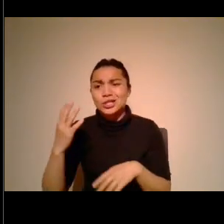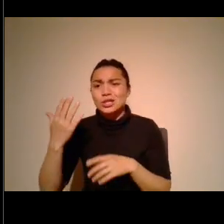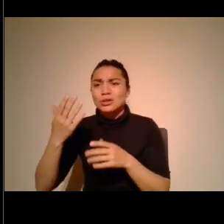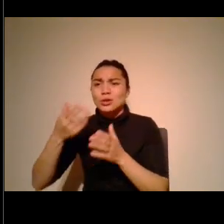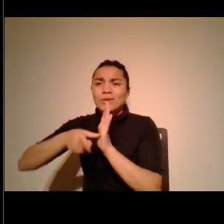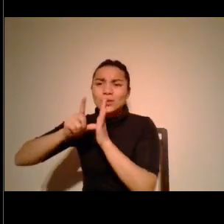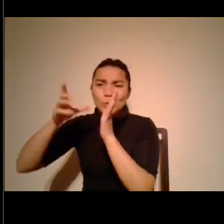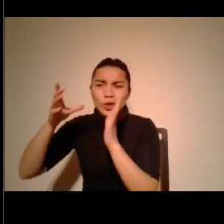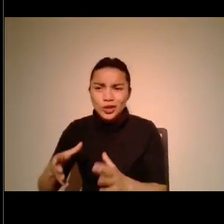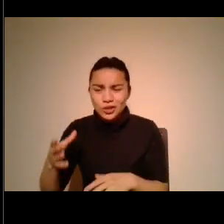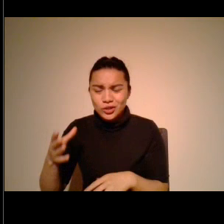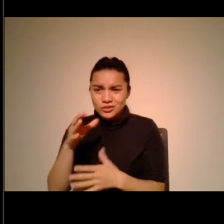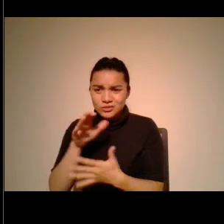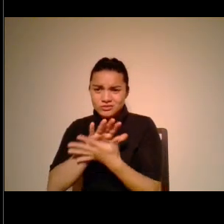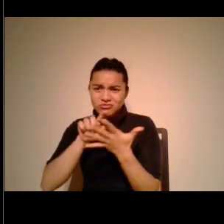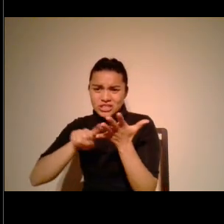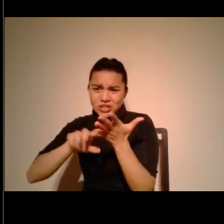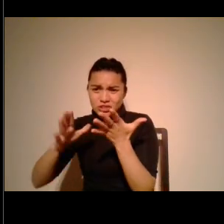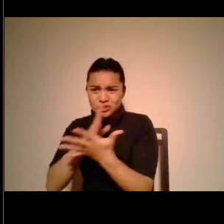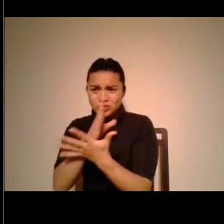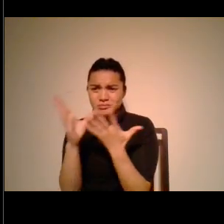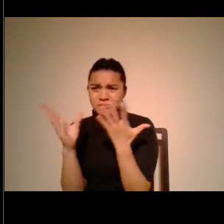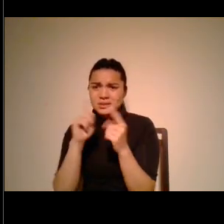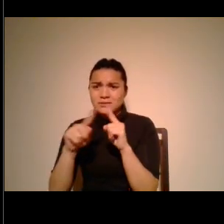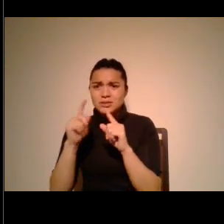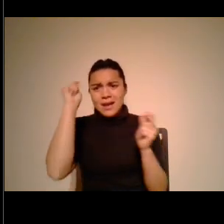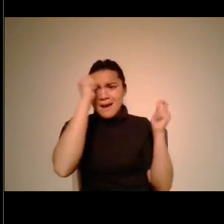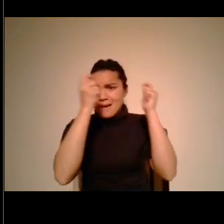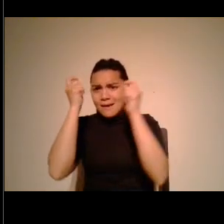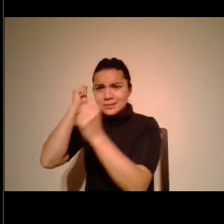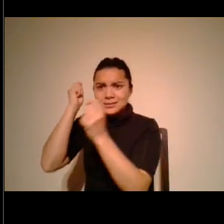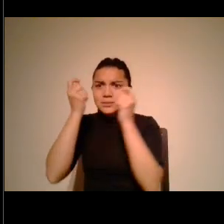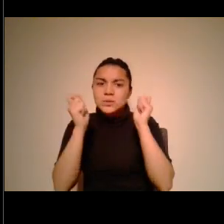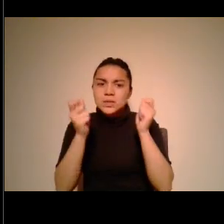hats, and so there's a lot of opportunities to sort of deploy this power.